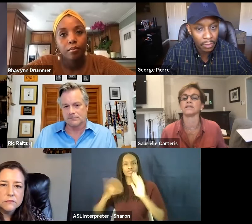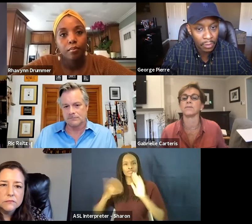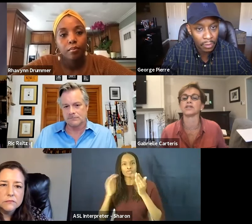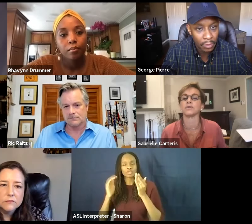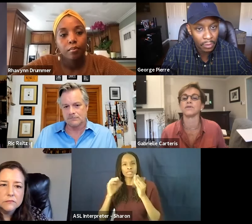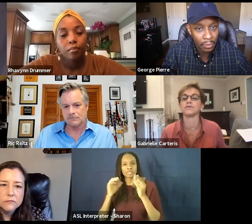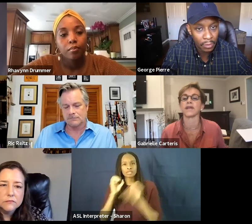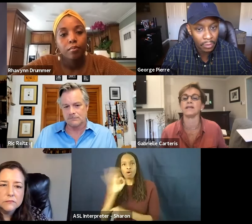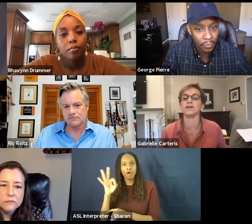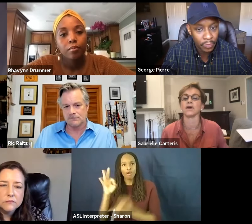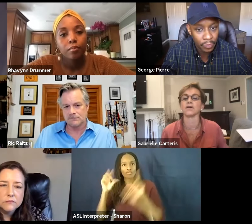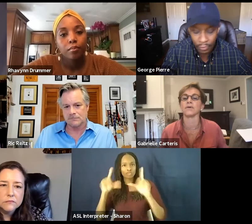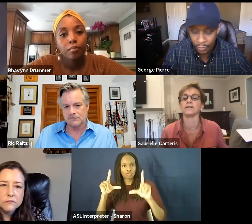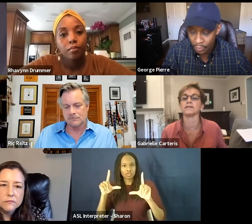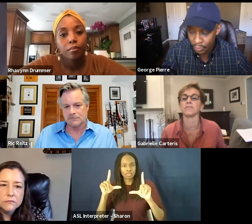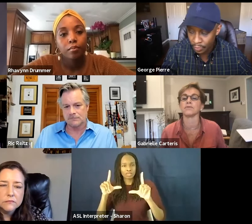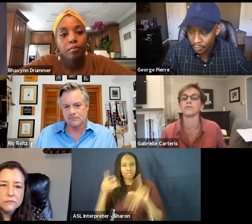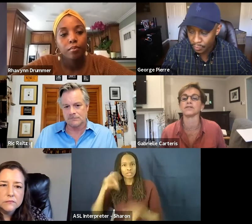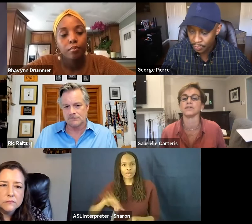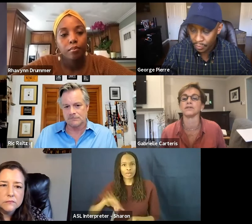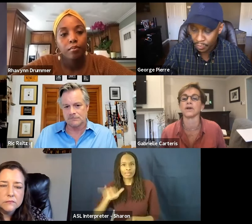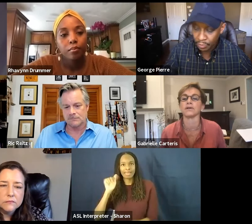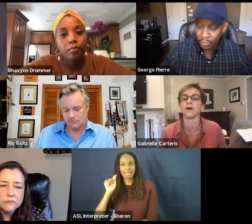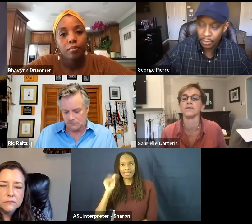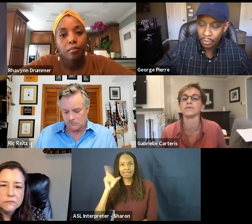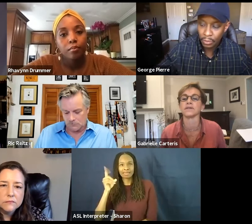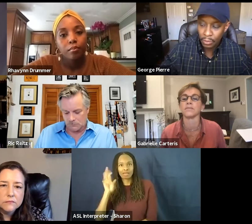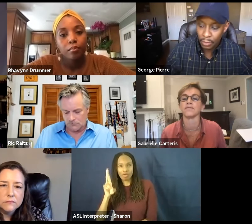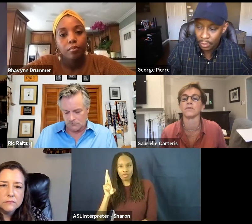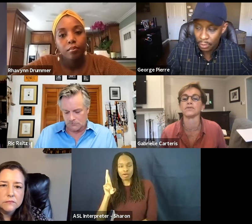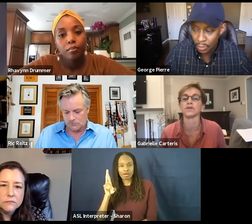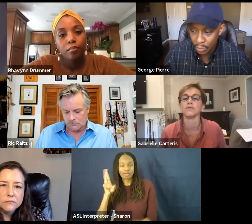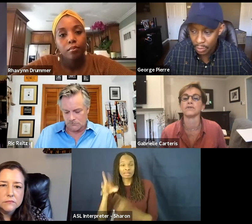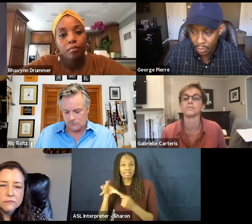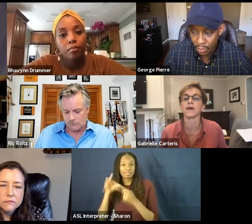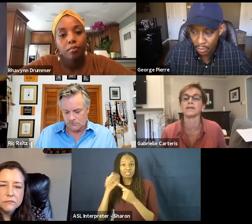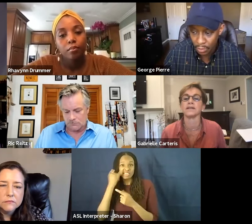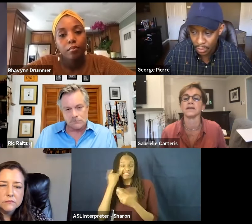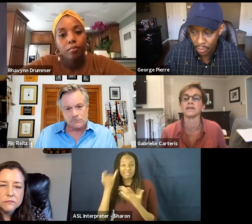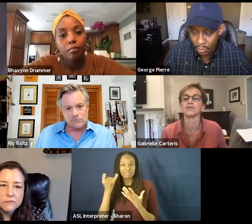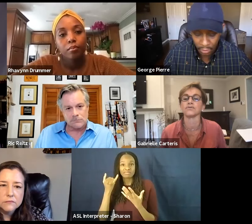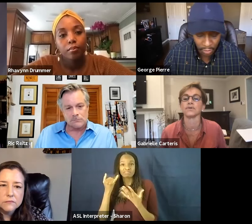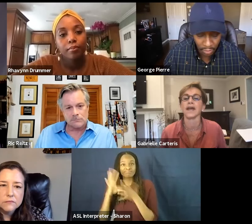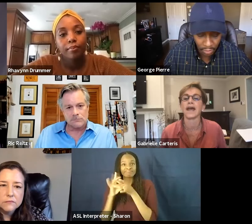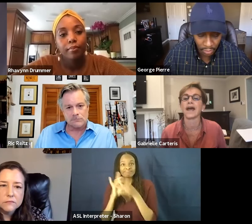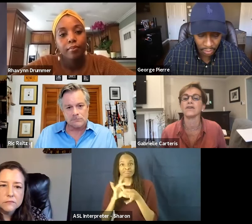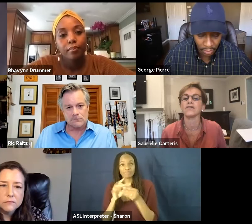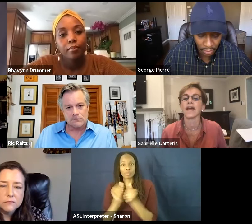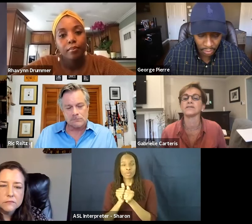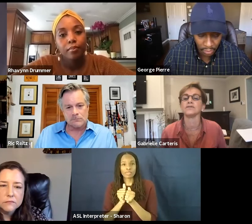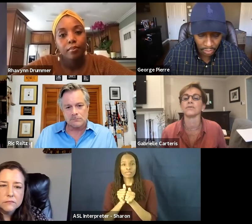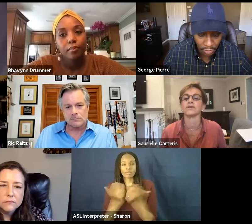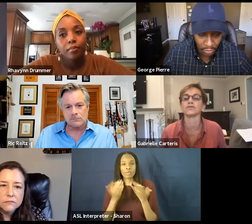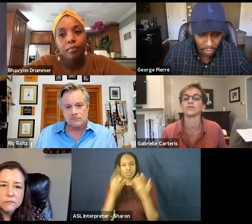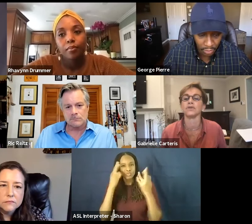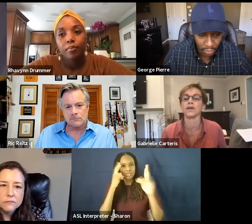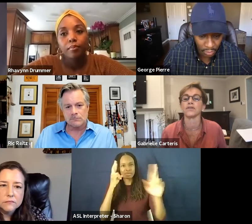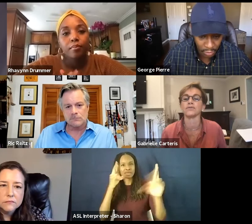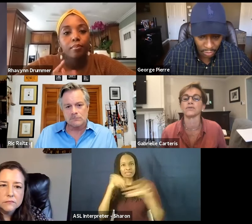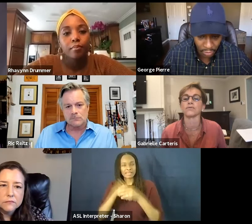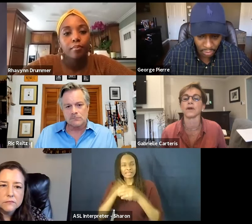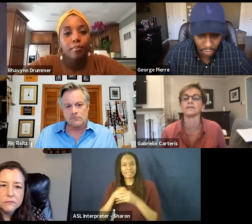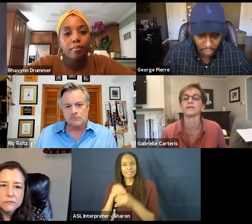ADR, especially when those ADR credits and productions are aligned with some of the most respected in the industry. How do casting directors